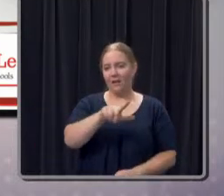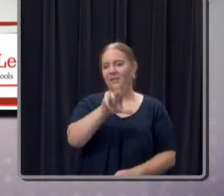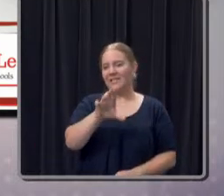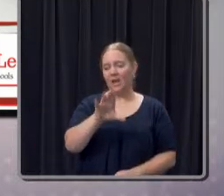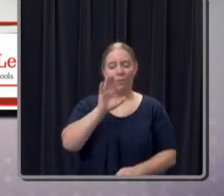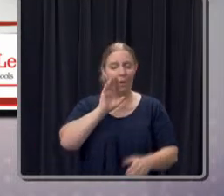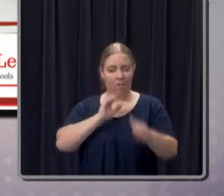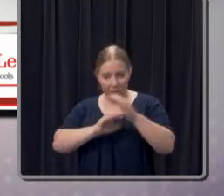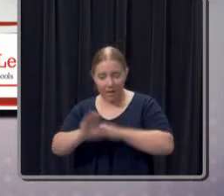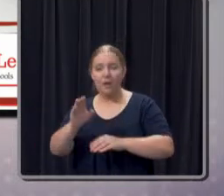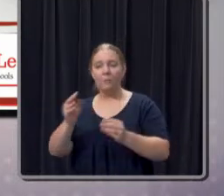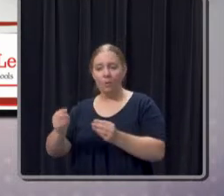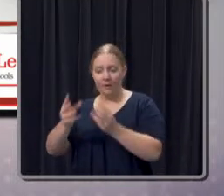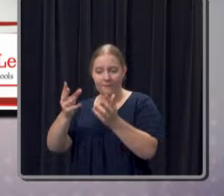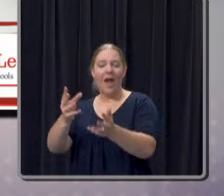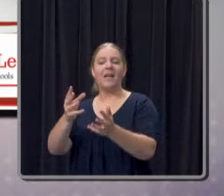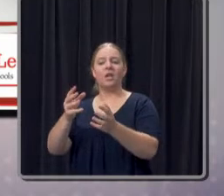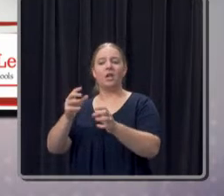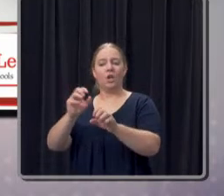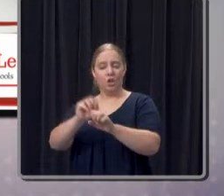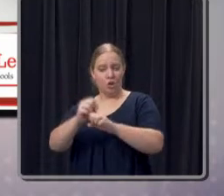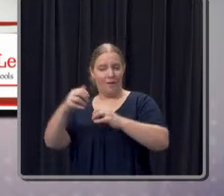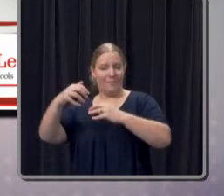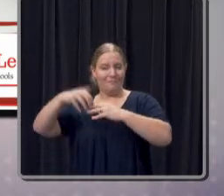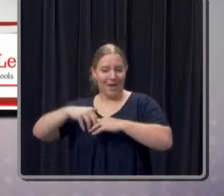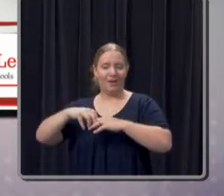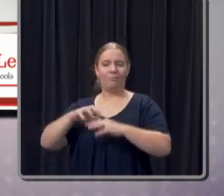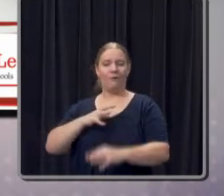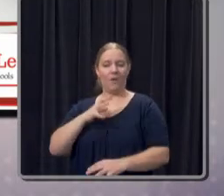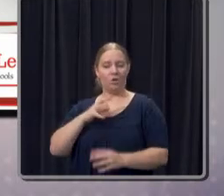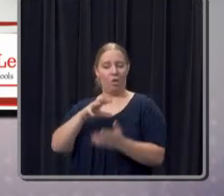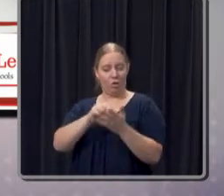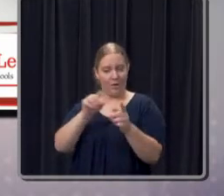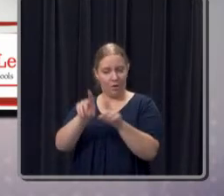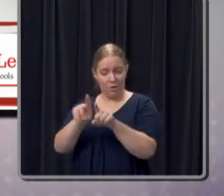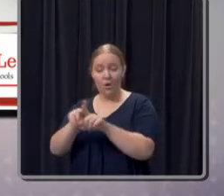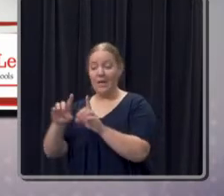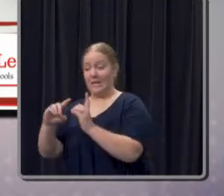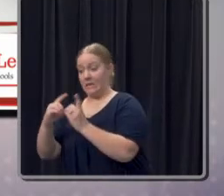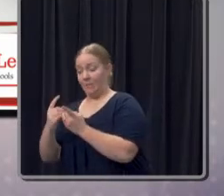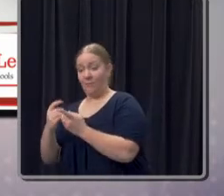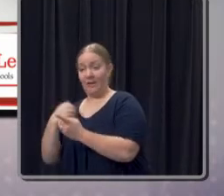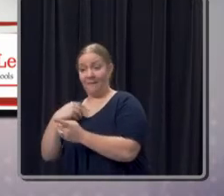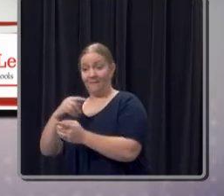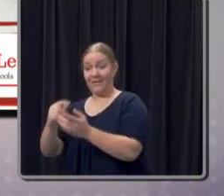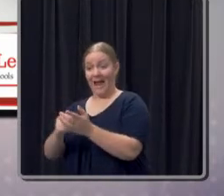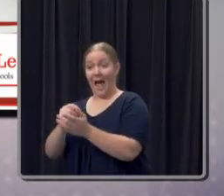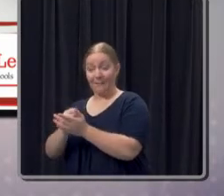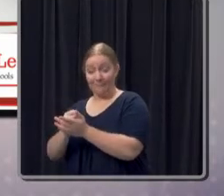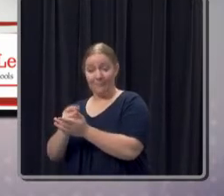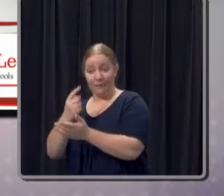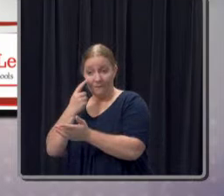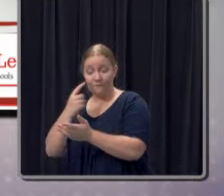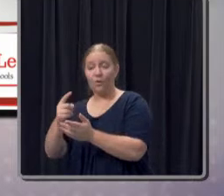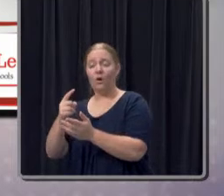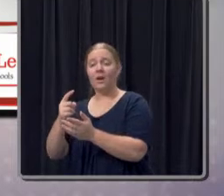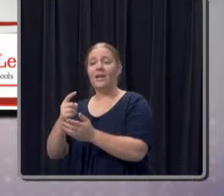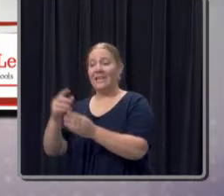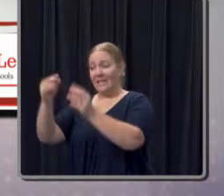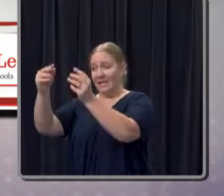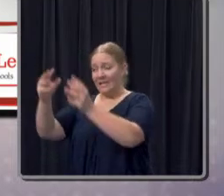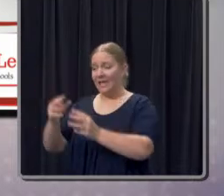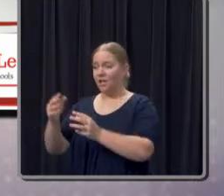They come in and provide that job-embedded professional learning as well. Our departments have time to pull